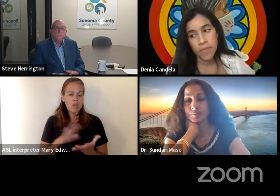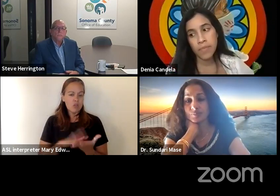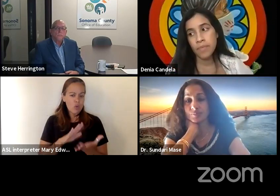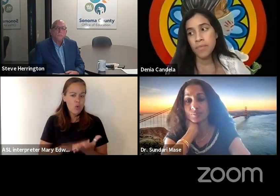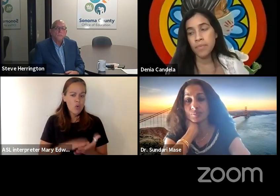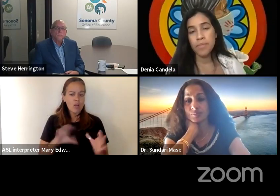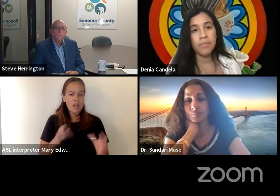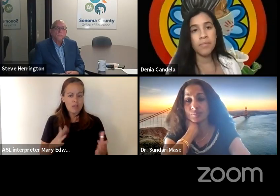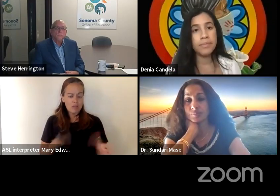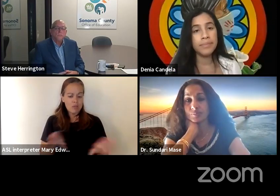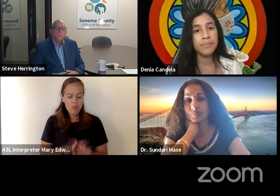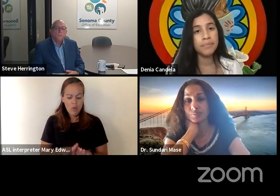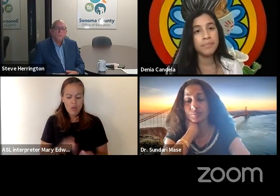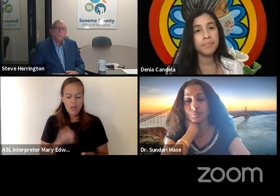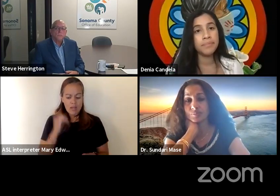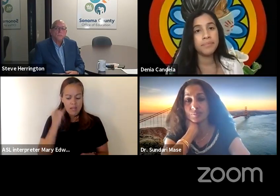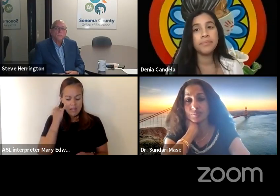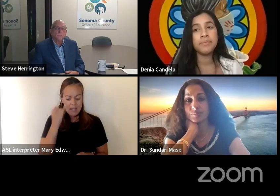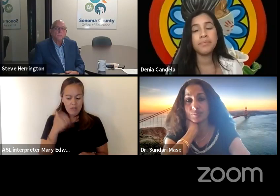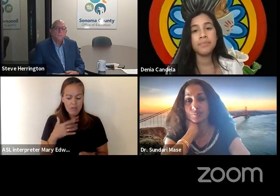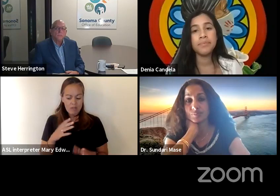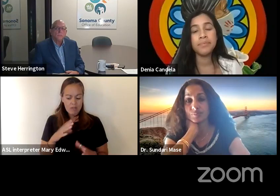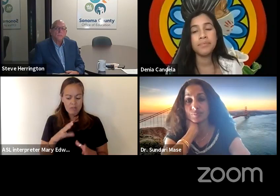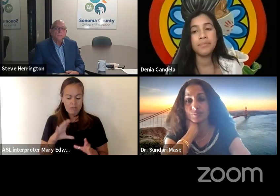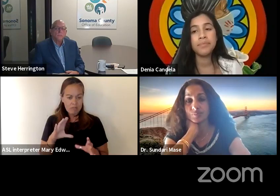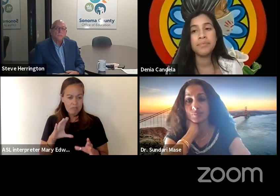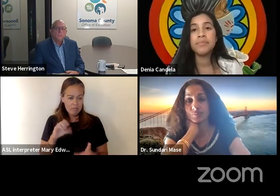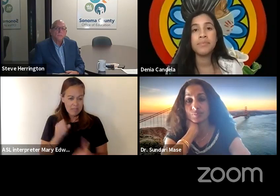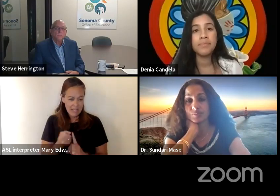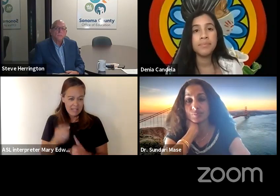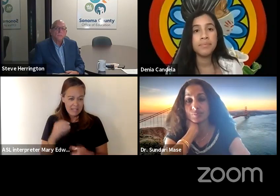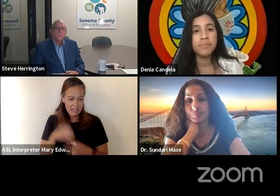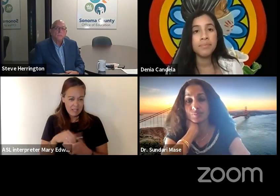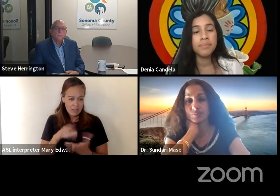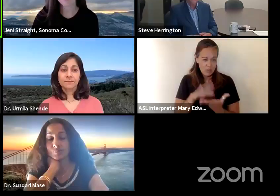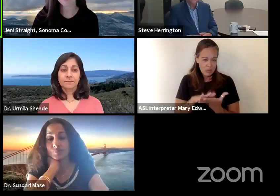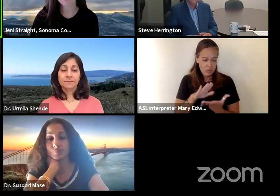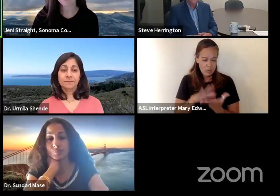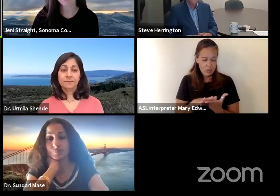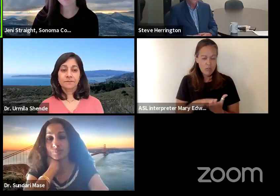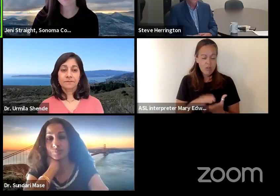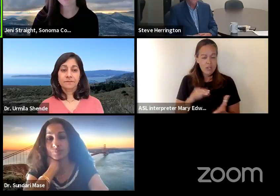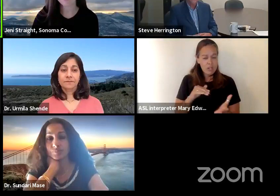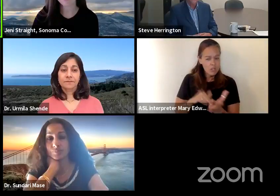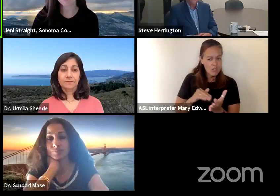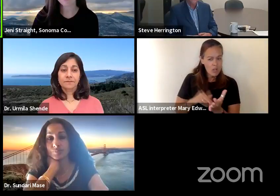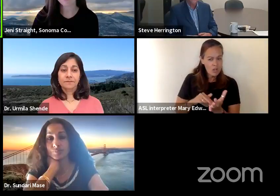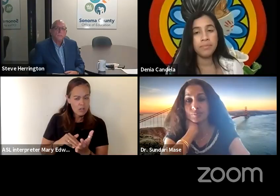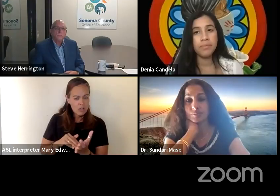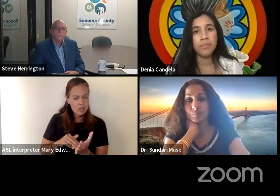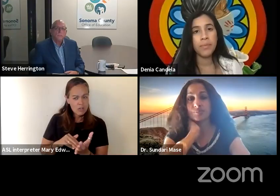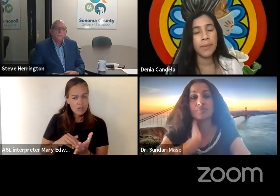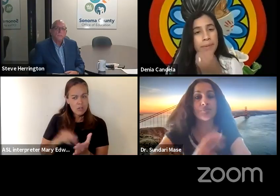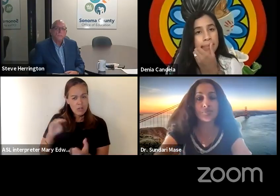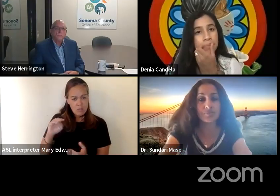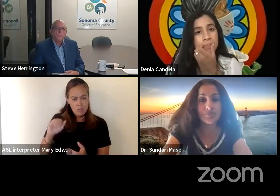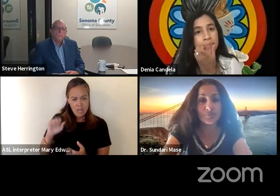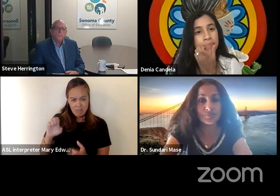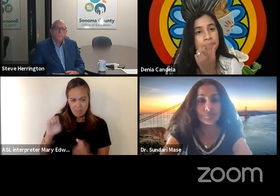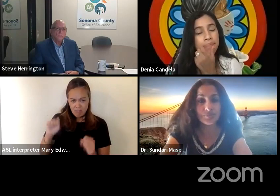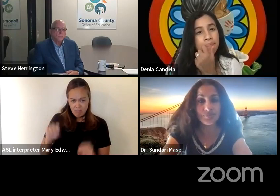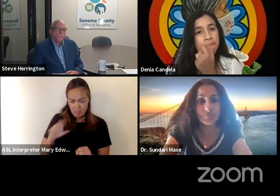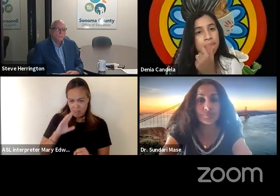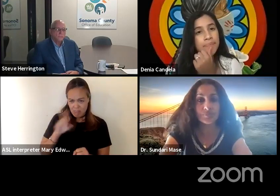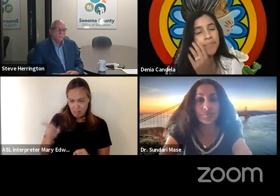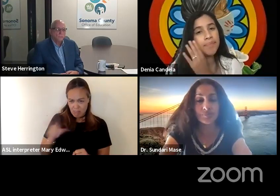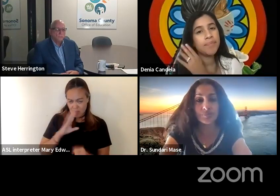would close if there were a number of cases within the school setting dr uh dr mace would you be able to talk